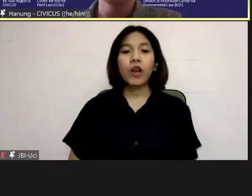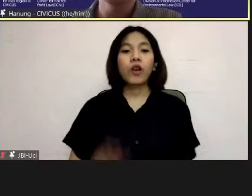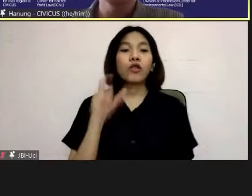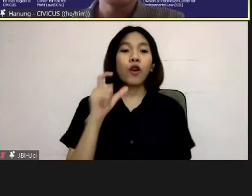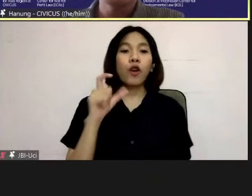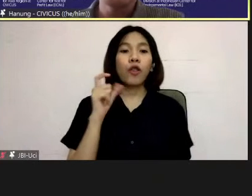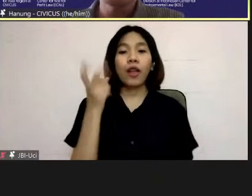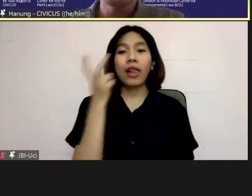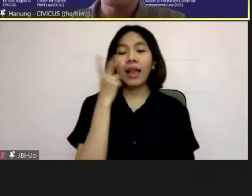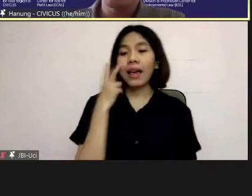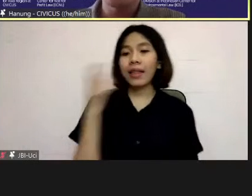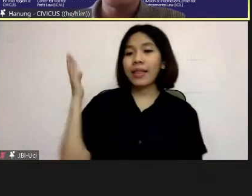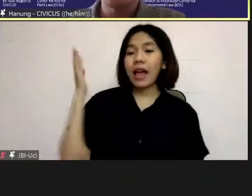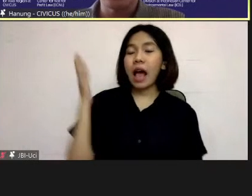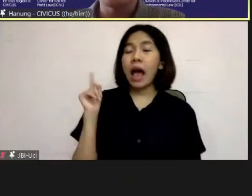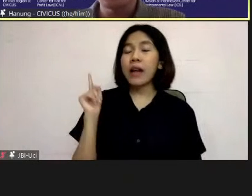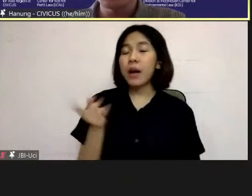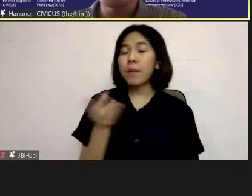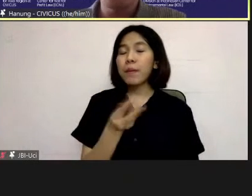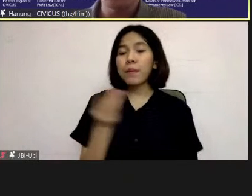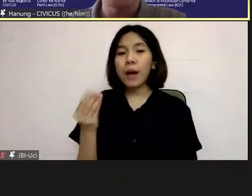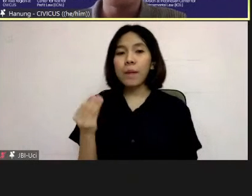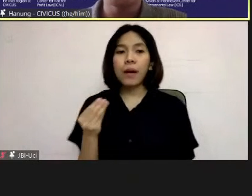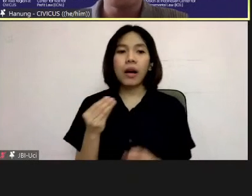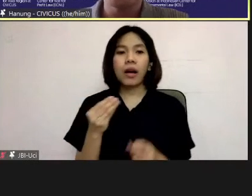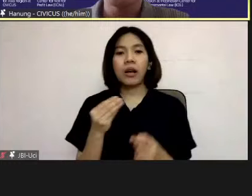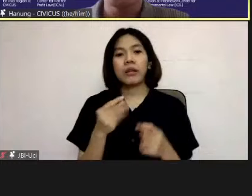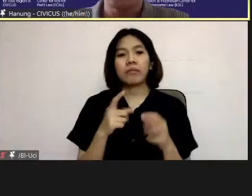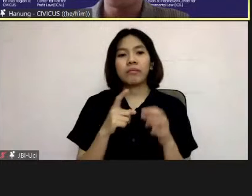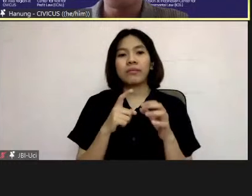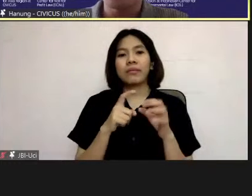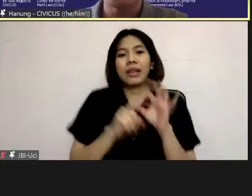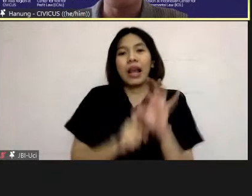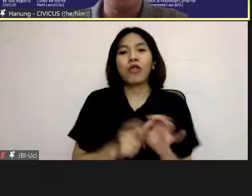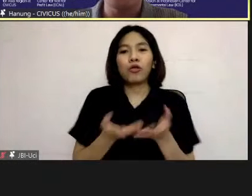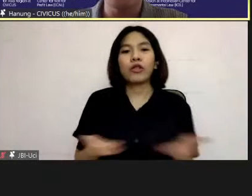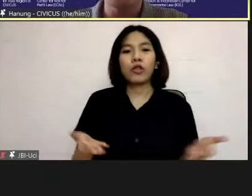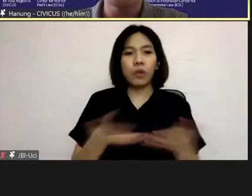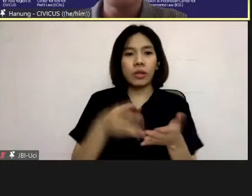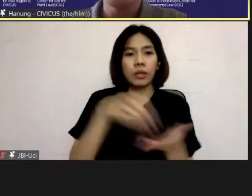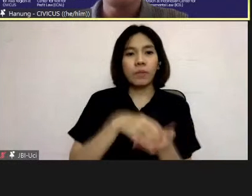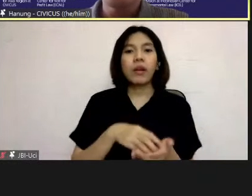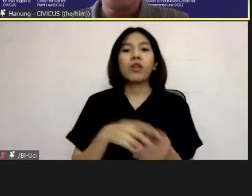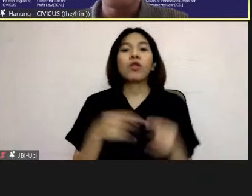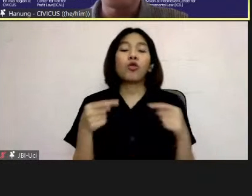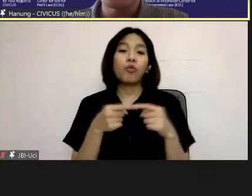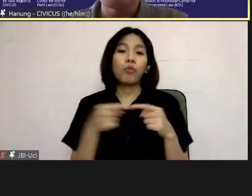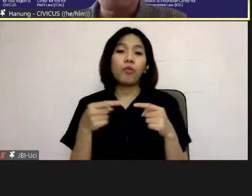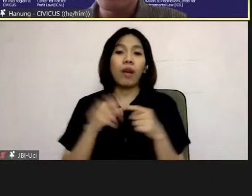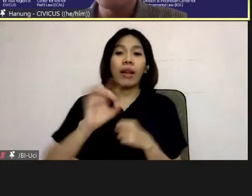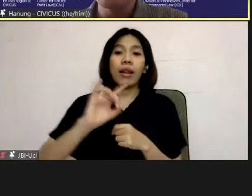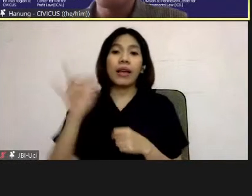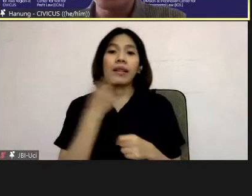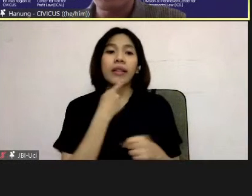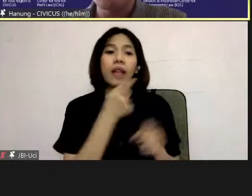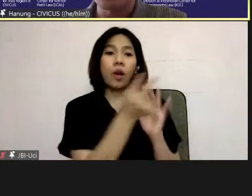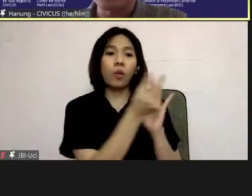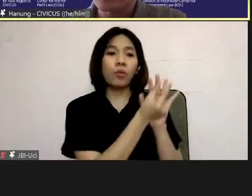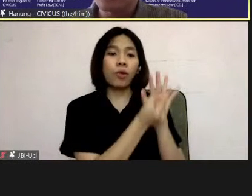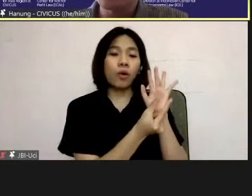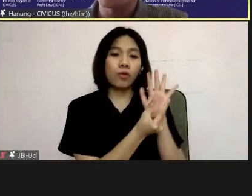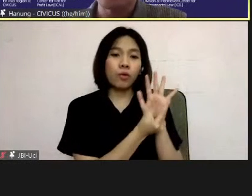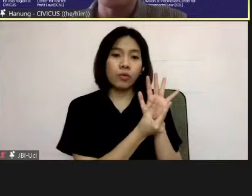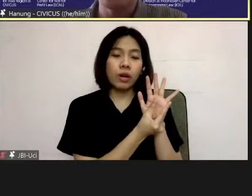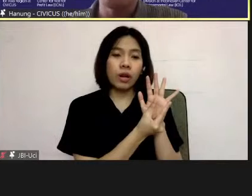of national security laws and sedition provisions to charge human rights defenders and deny them bail. For example,